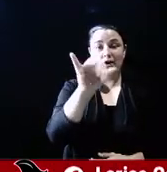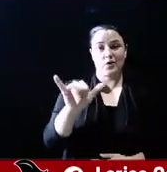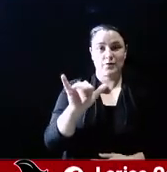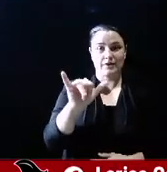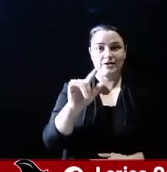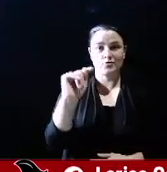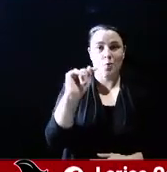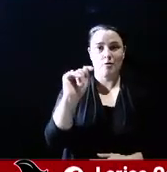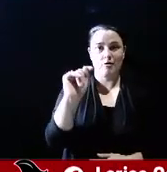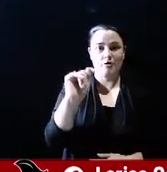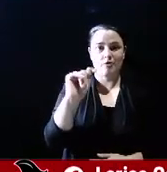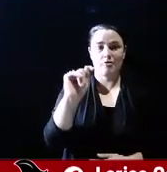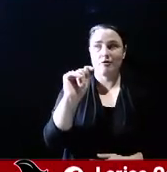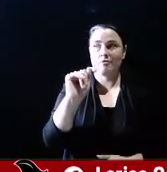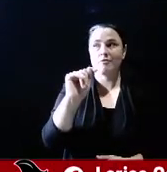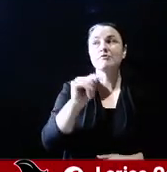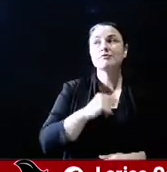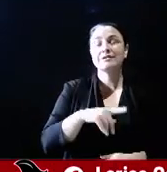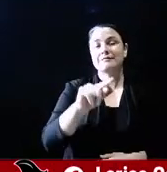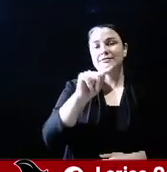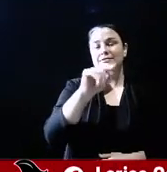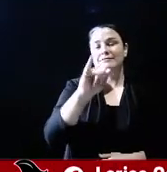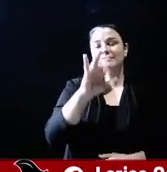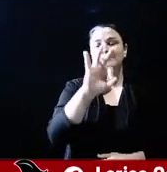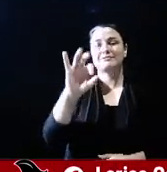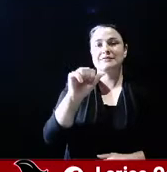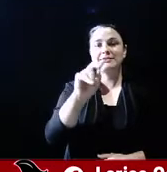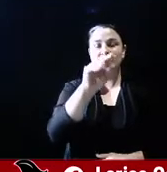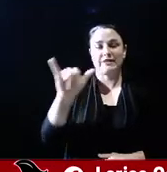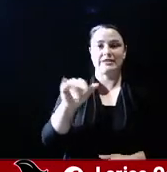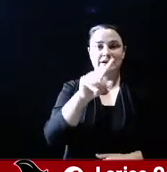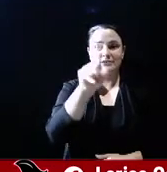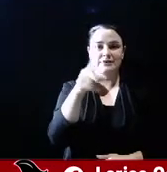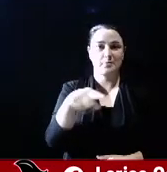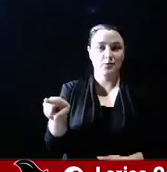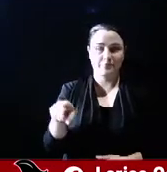Toller. Tiffany Zamundio.